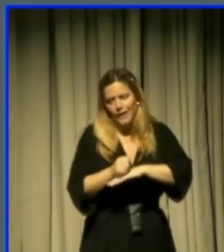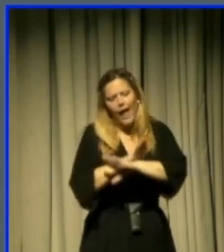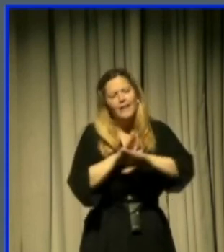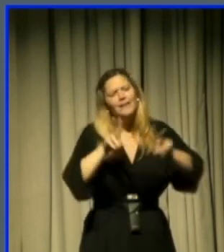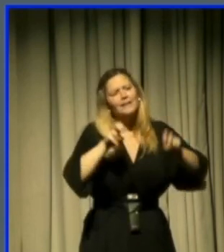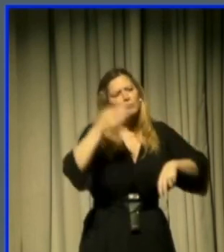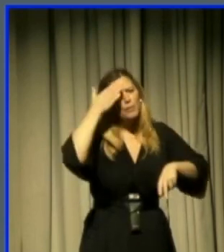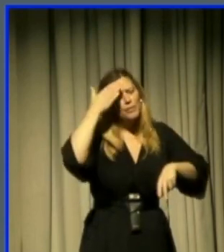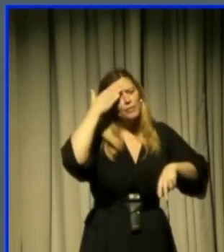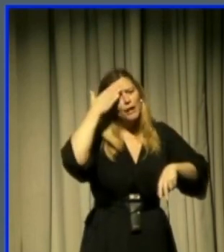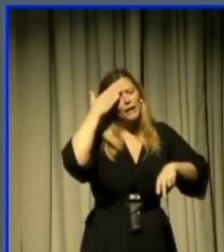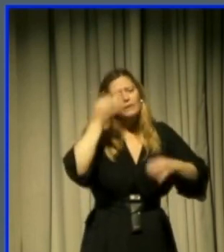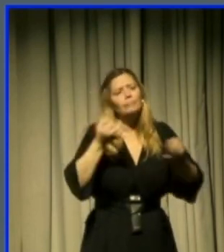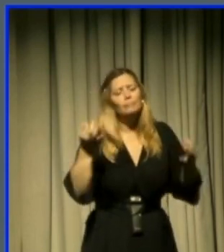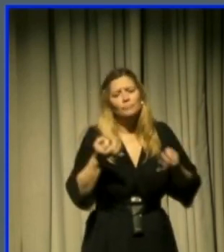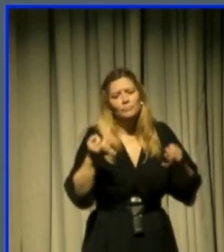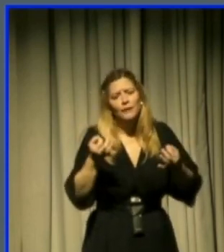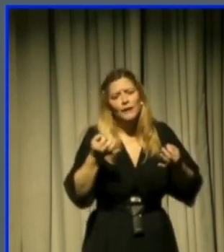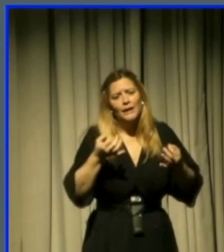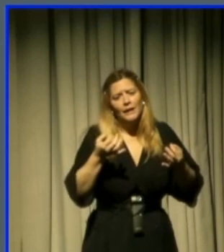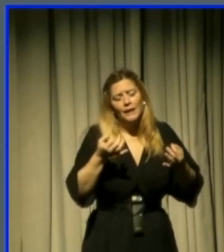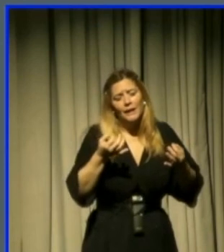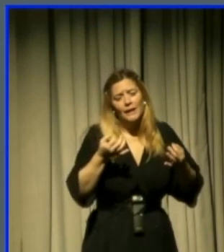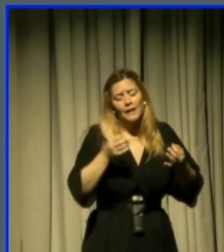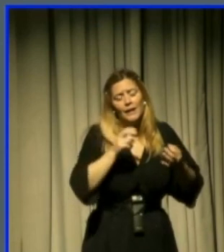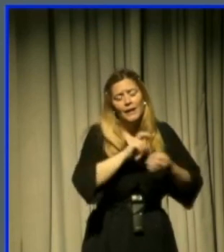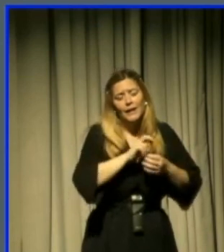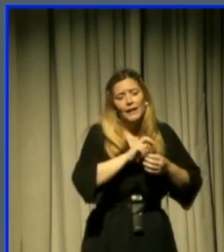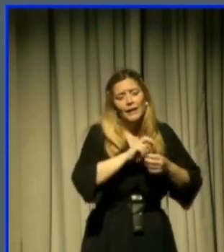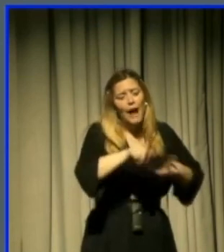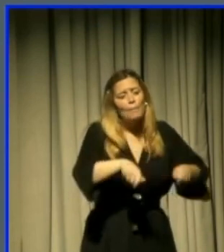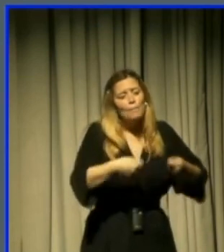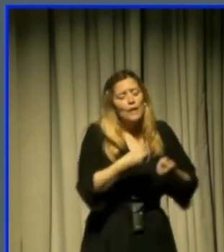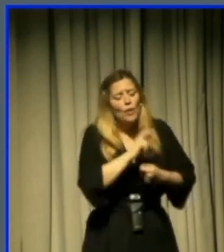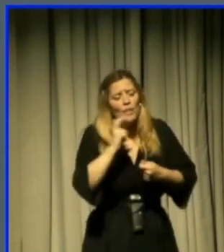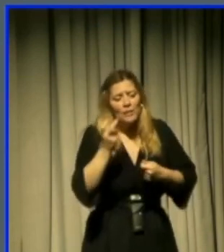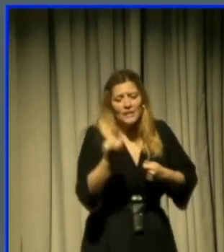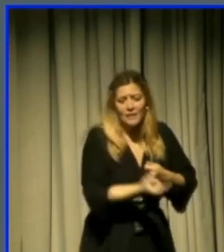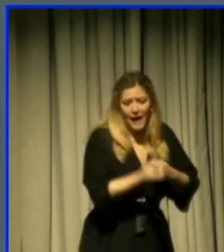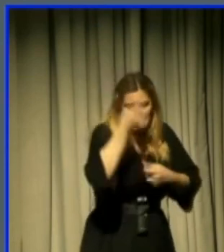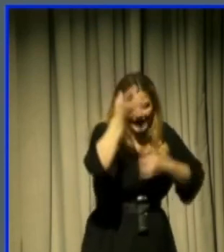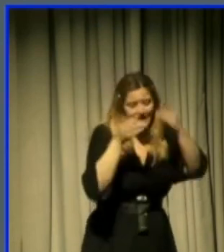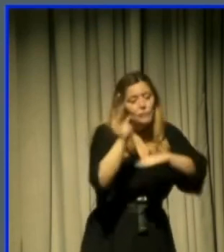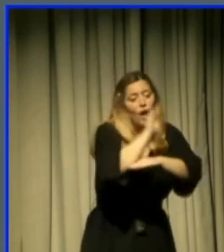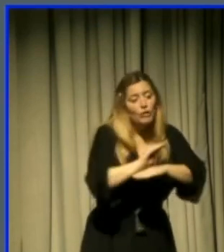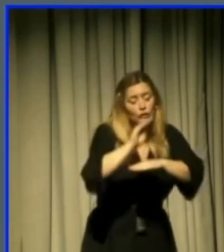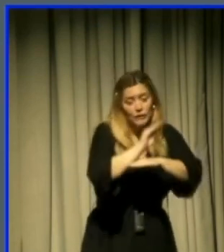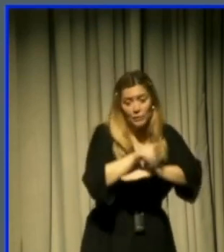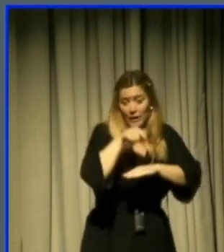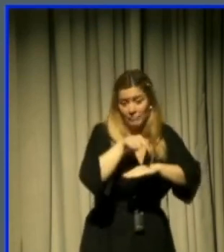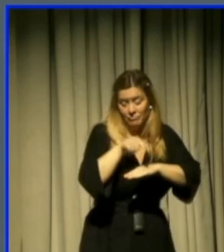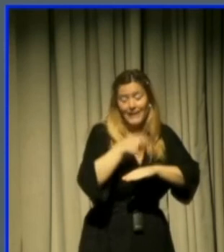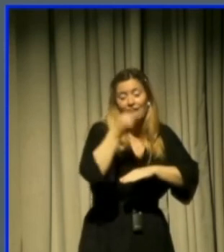really crucial, not only to foster originality and to contrast, let's say, aesthetic gentrification in the form of Instagram